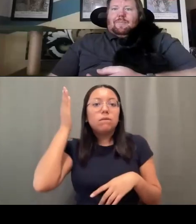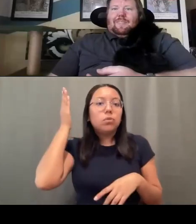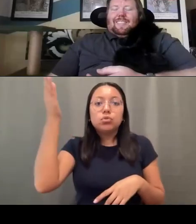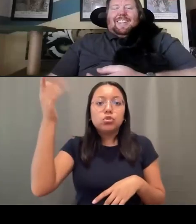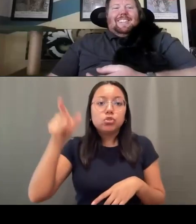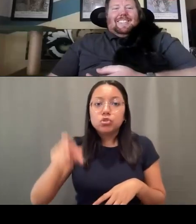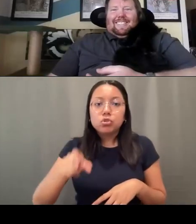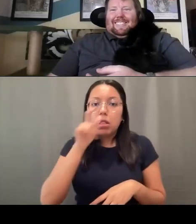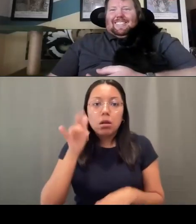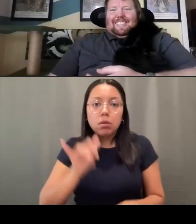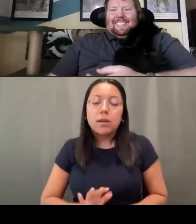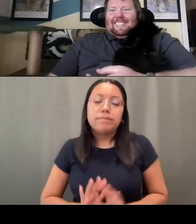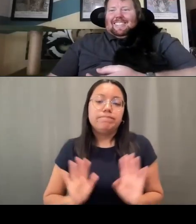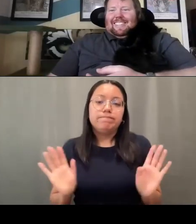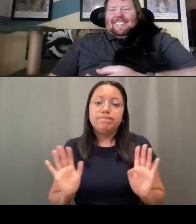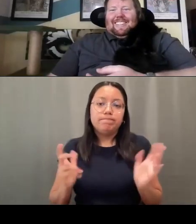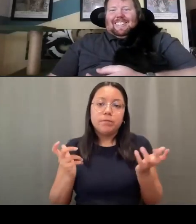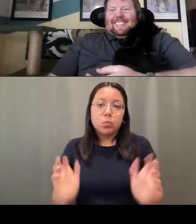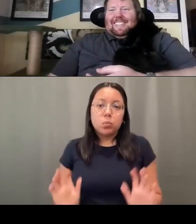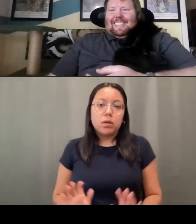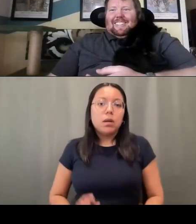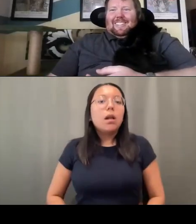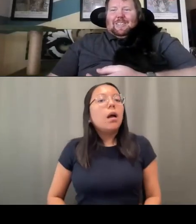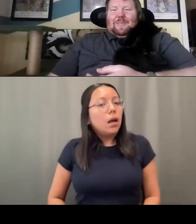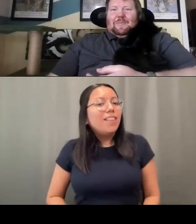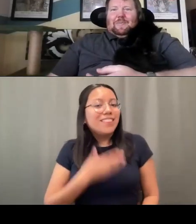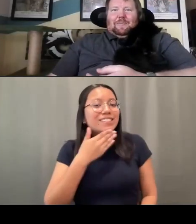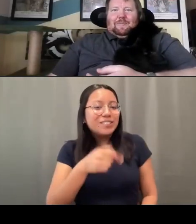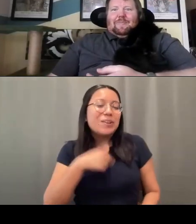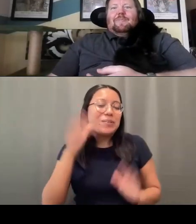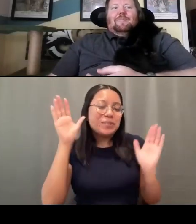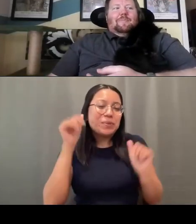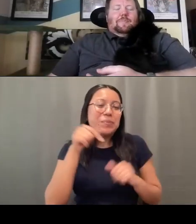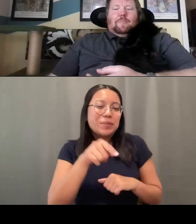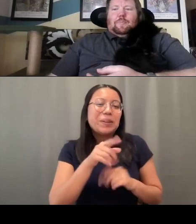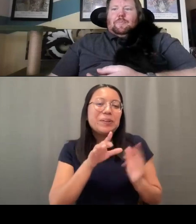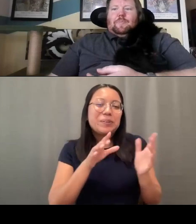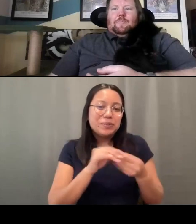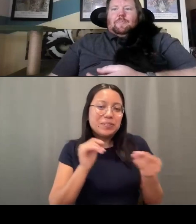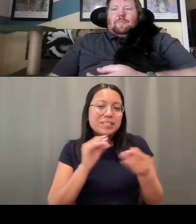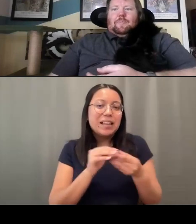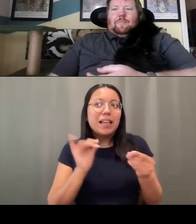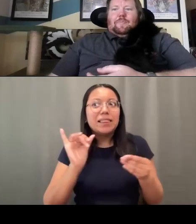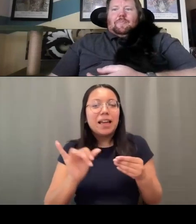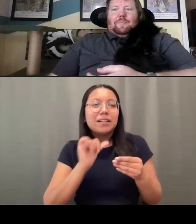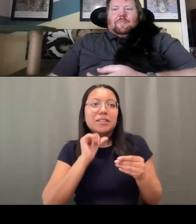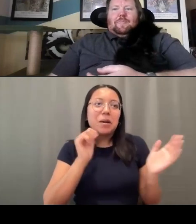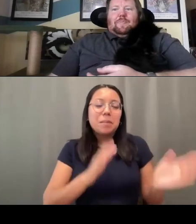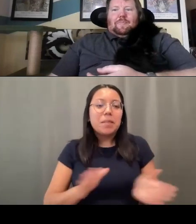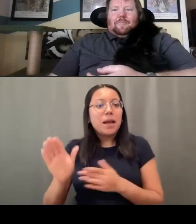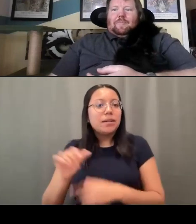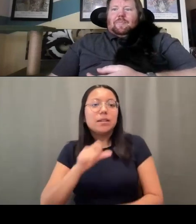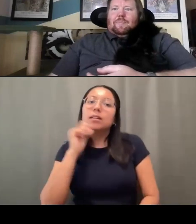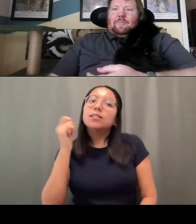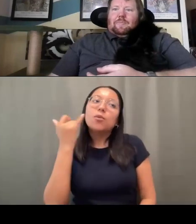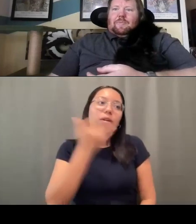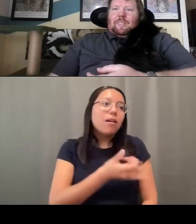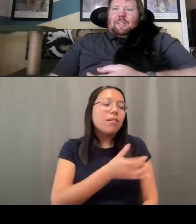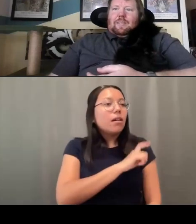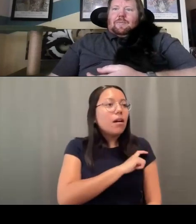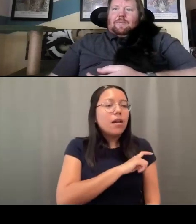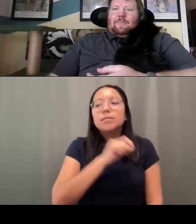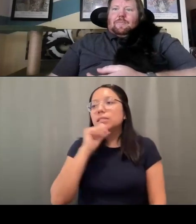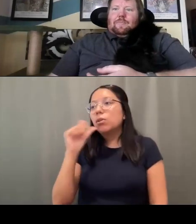would say in our unplanned. Don't call the cops. Don't institutionalize. You don't have yeah, you don't have to go to